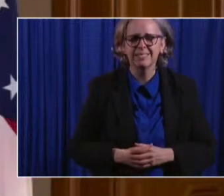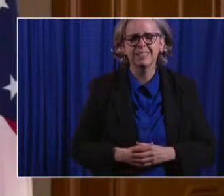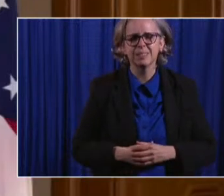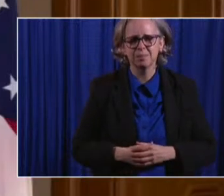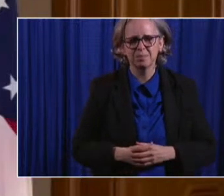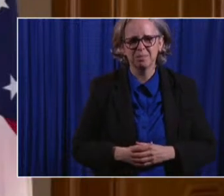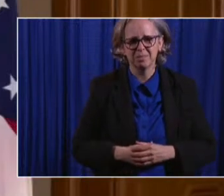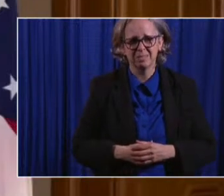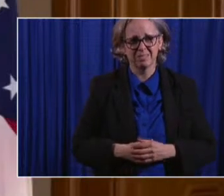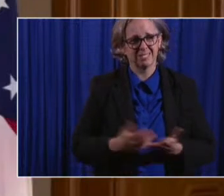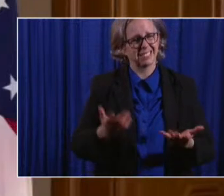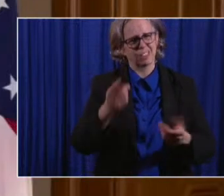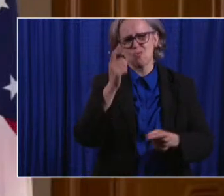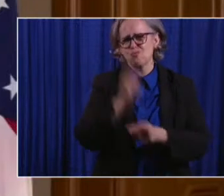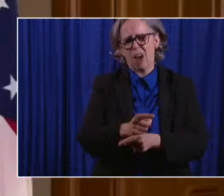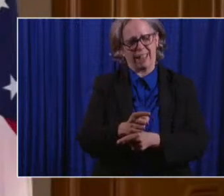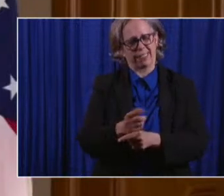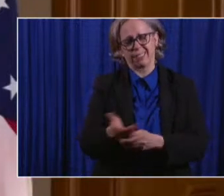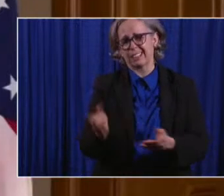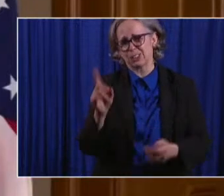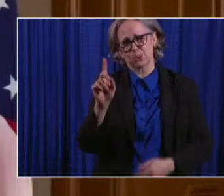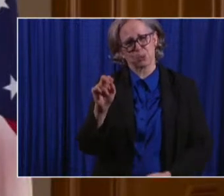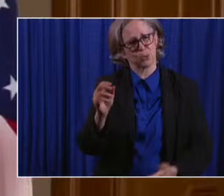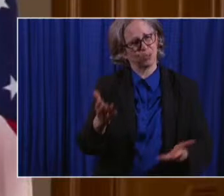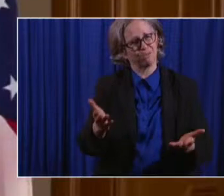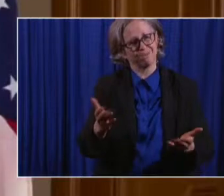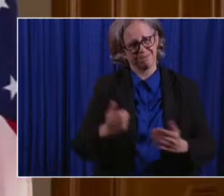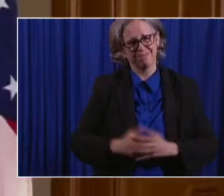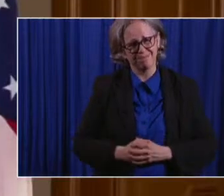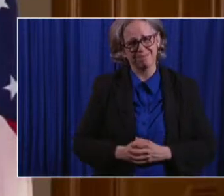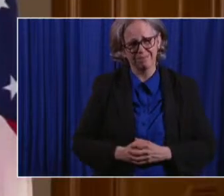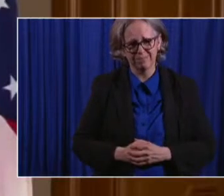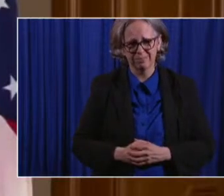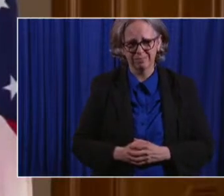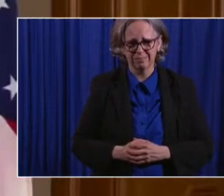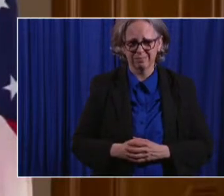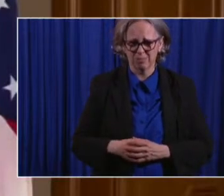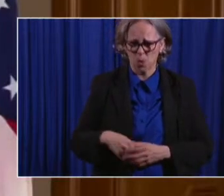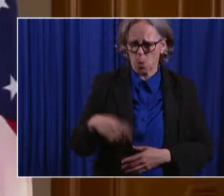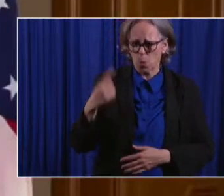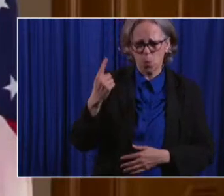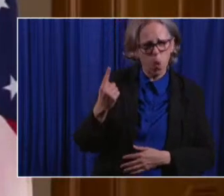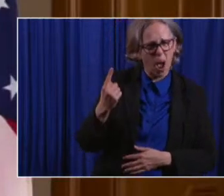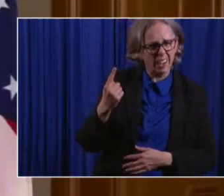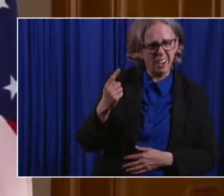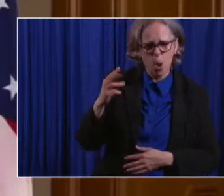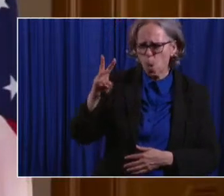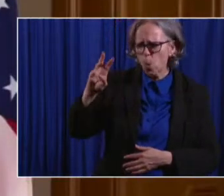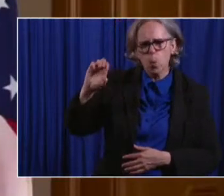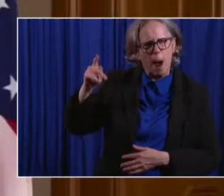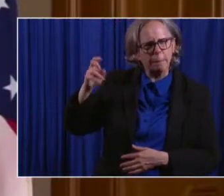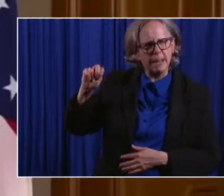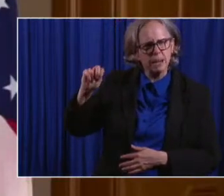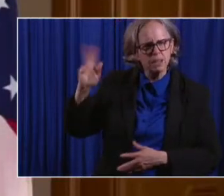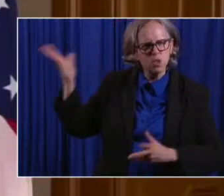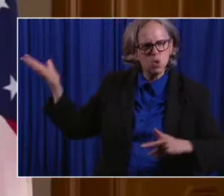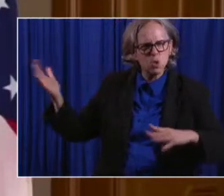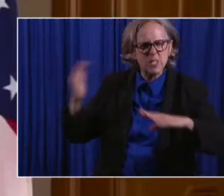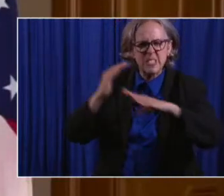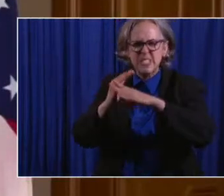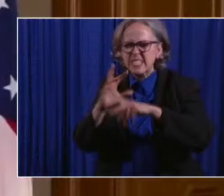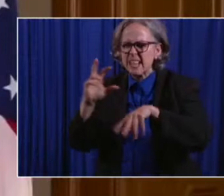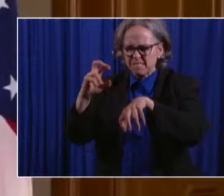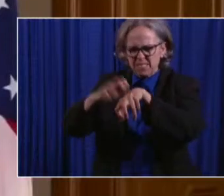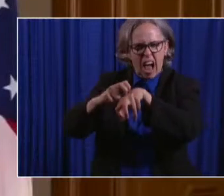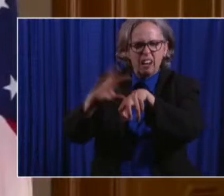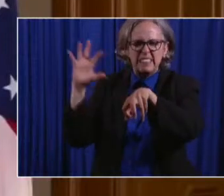do. We have one weapon at this point to fight this vaccine. Health orders are going off.